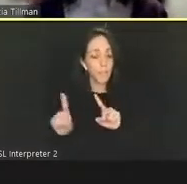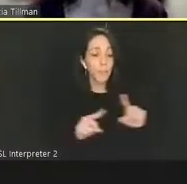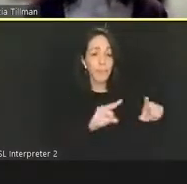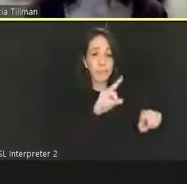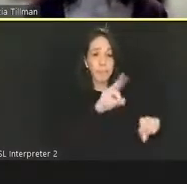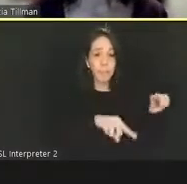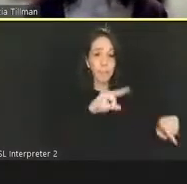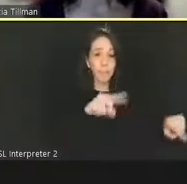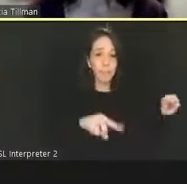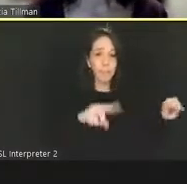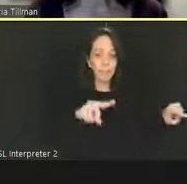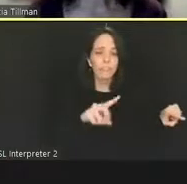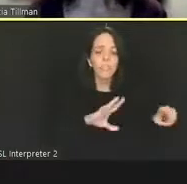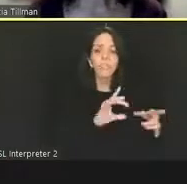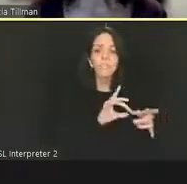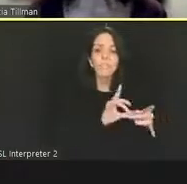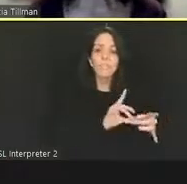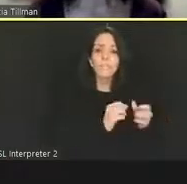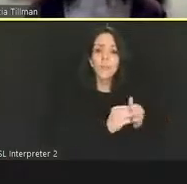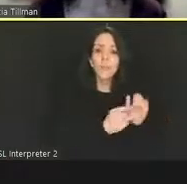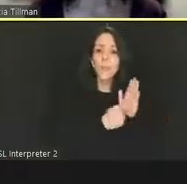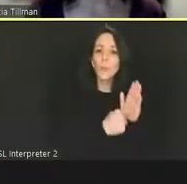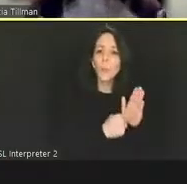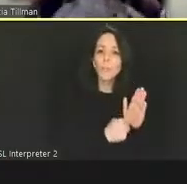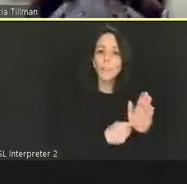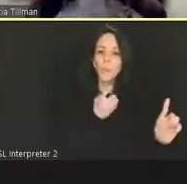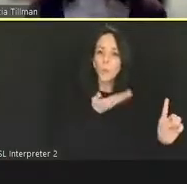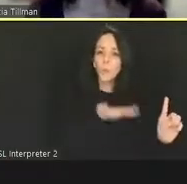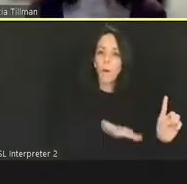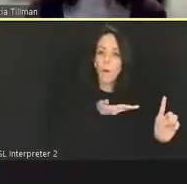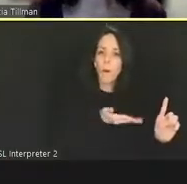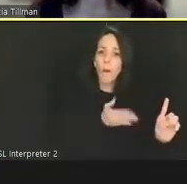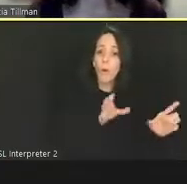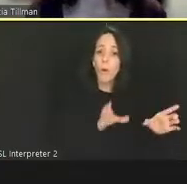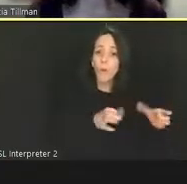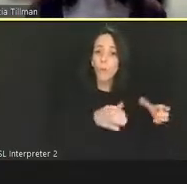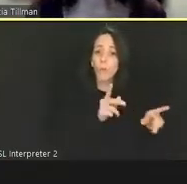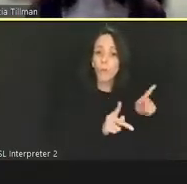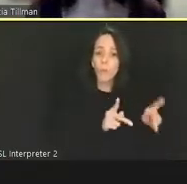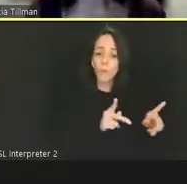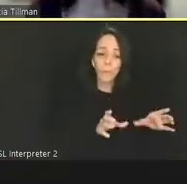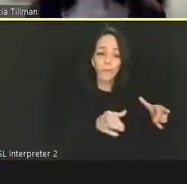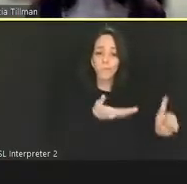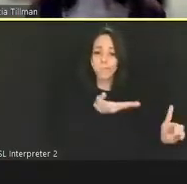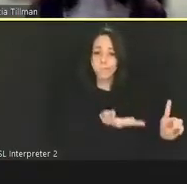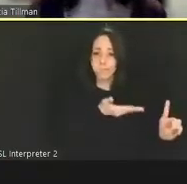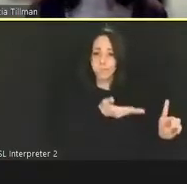about representation. So bringing lots of different perspectives into the